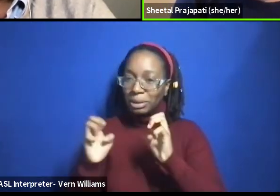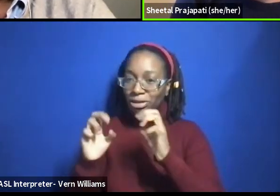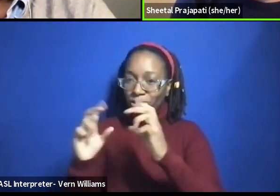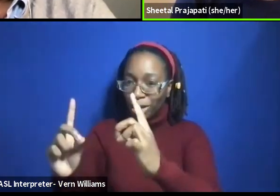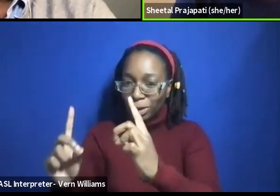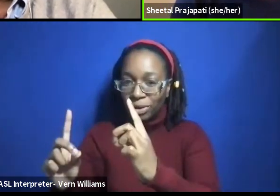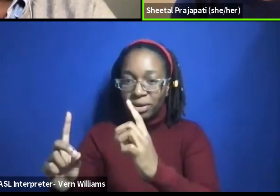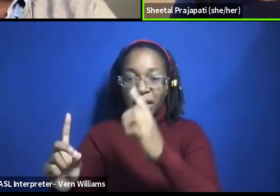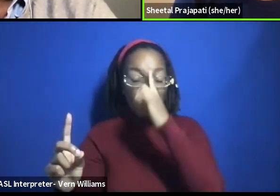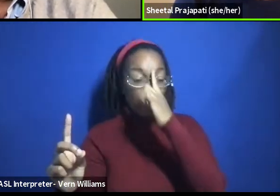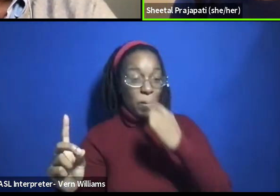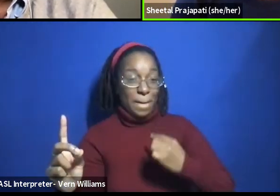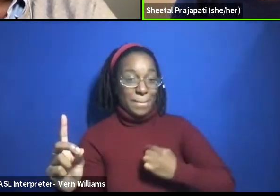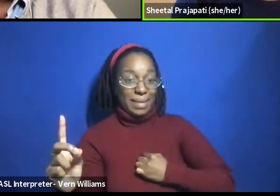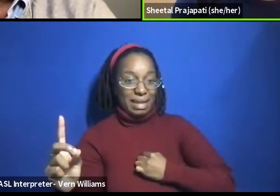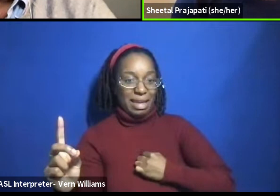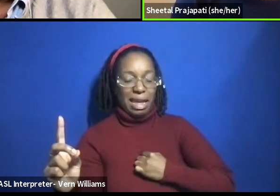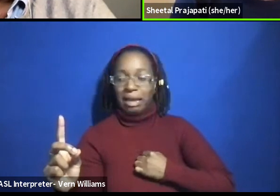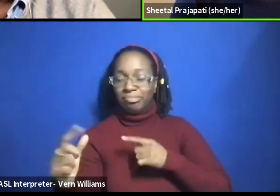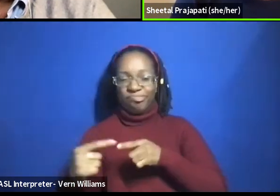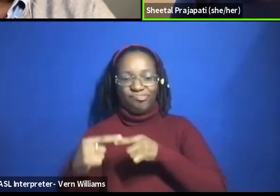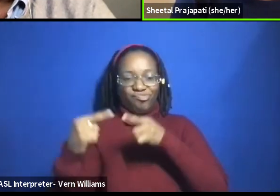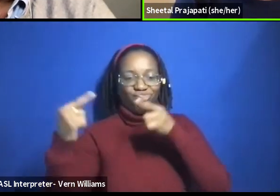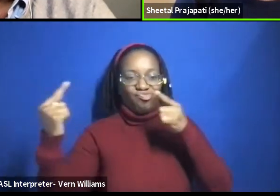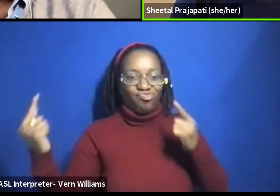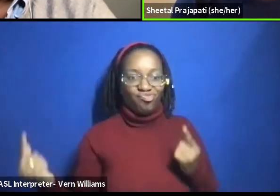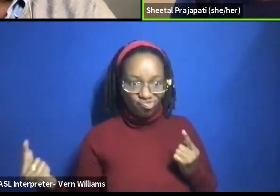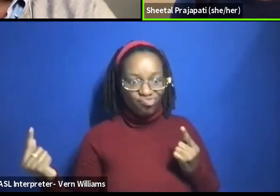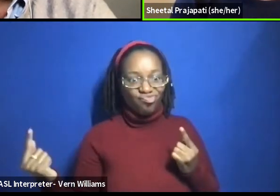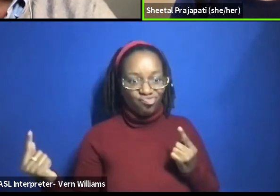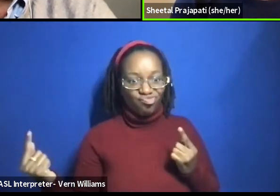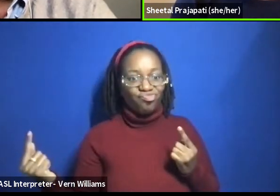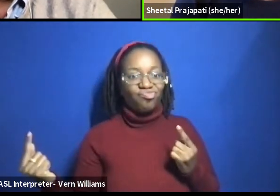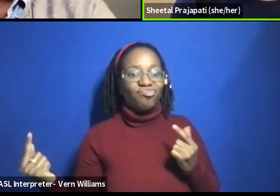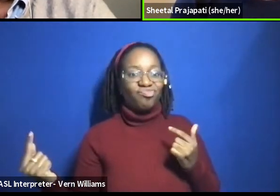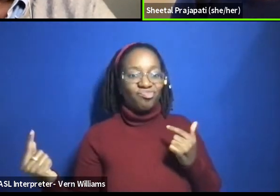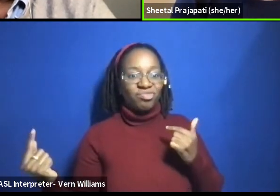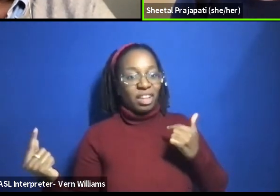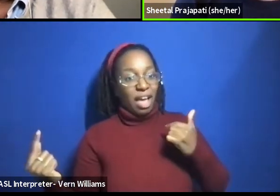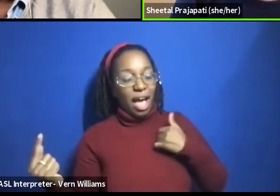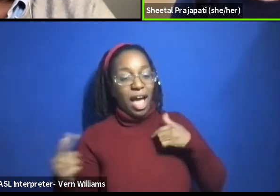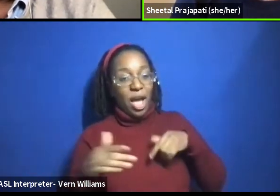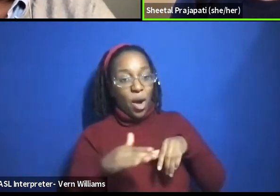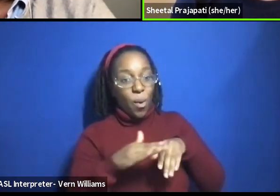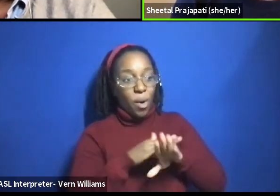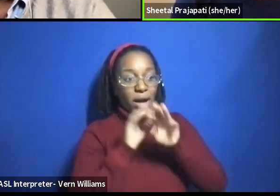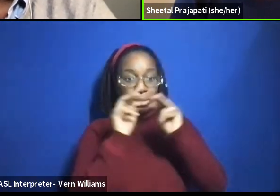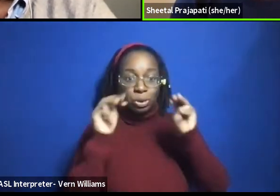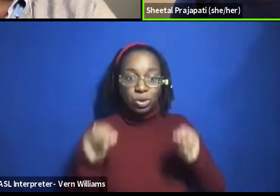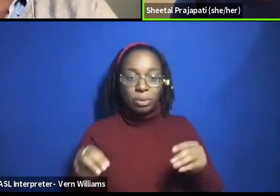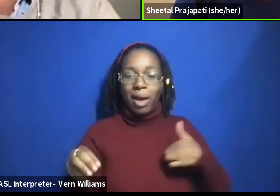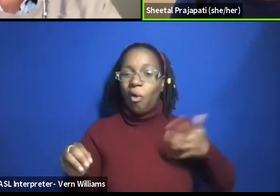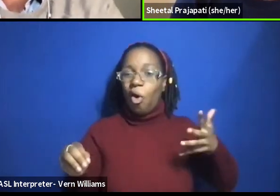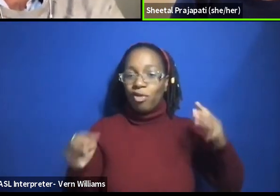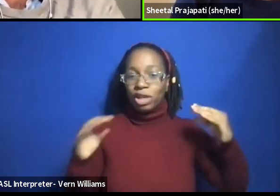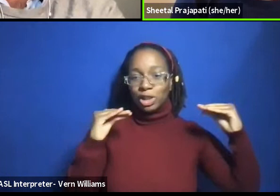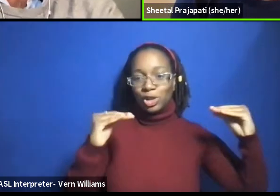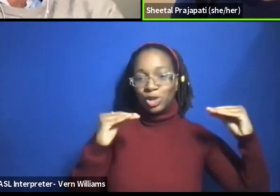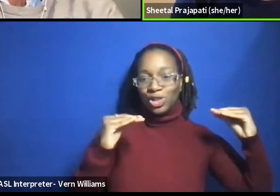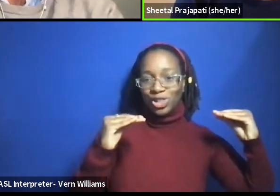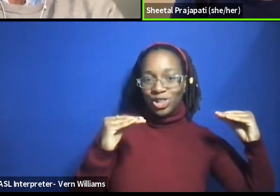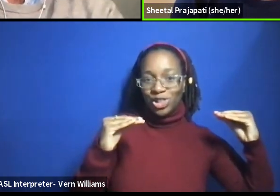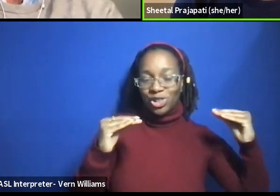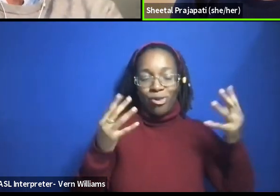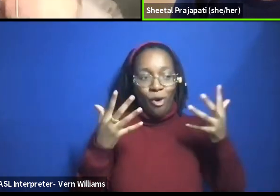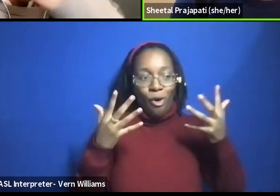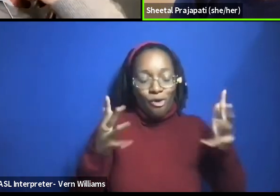me, I kind of had the opposite, where I really came in to museums as an educator and very, very steeped